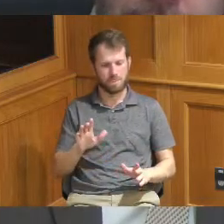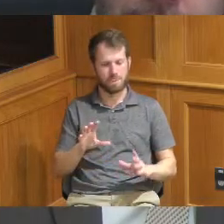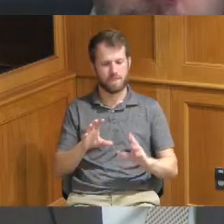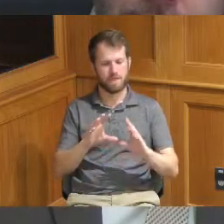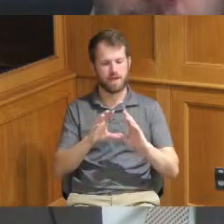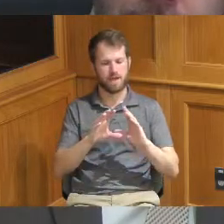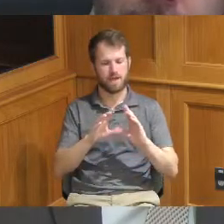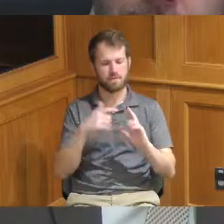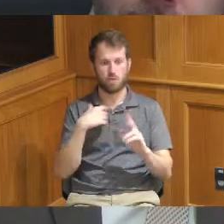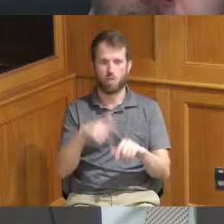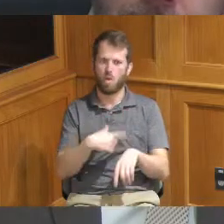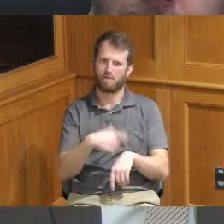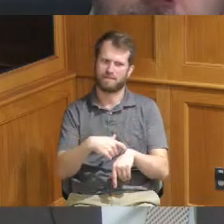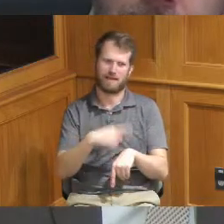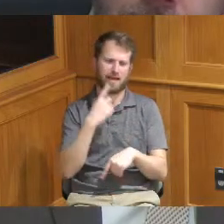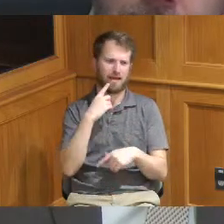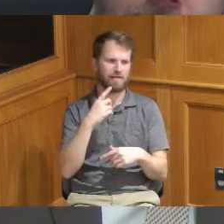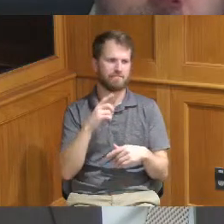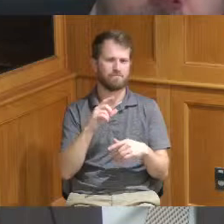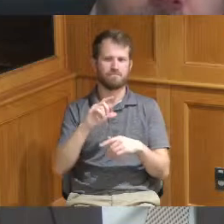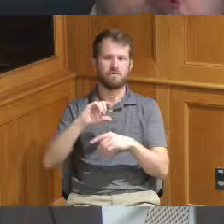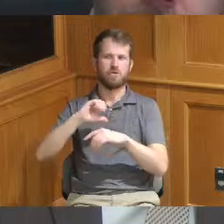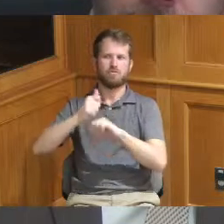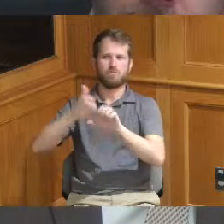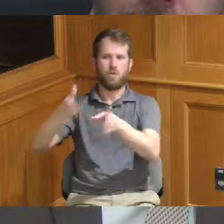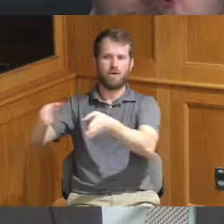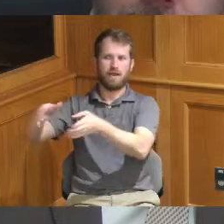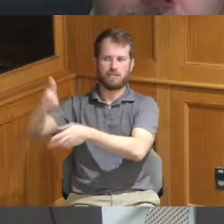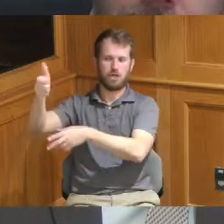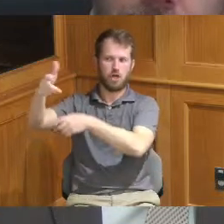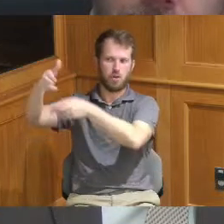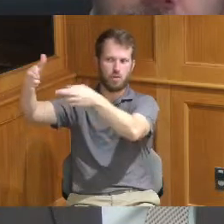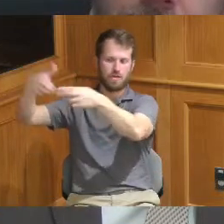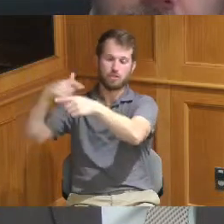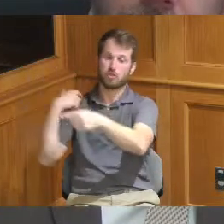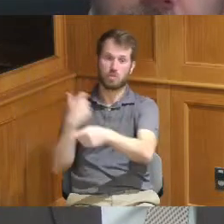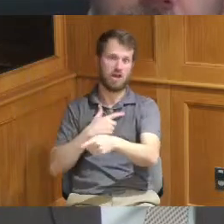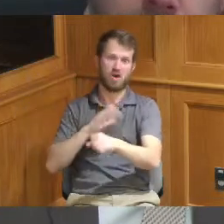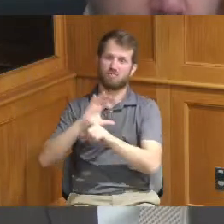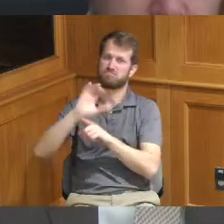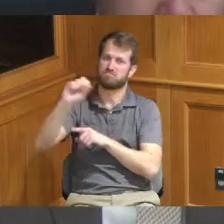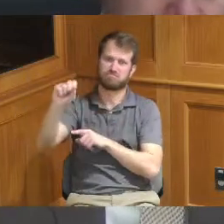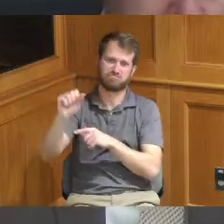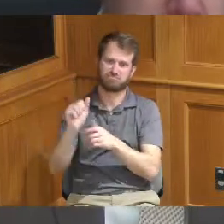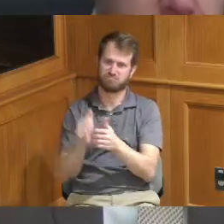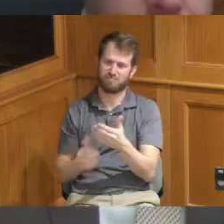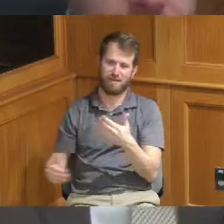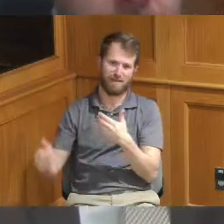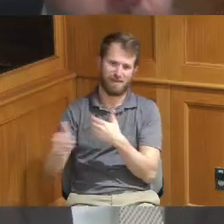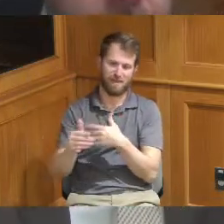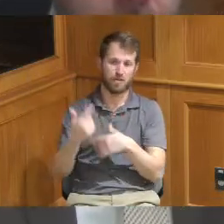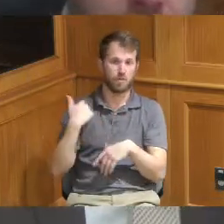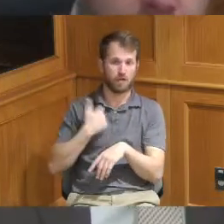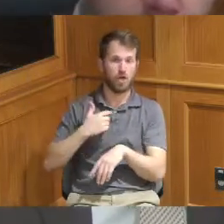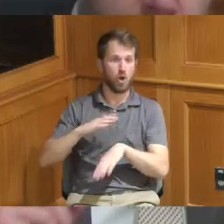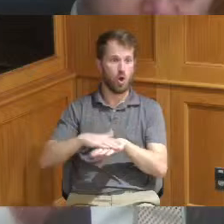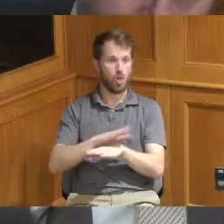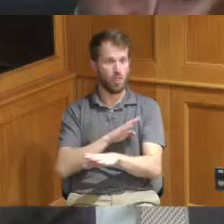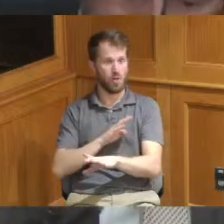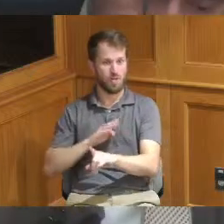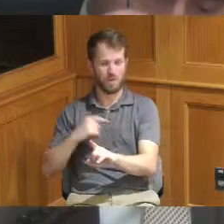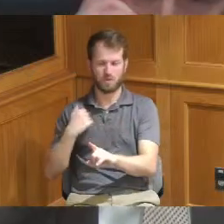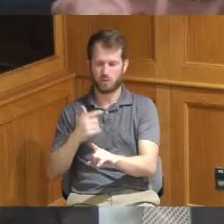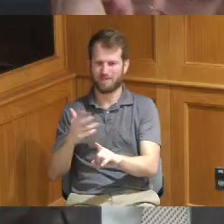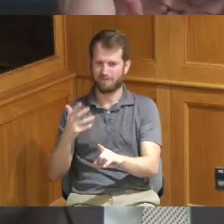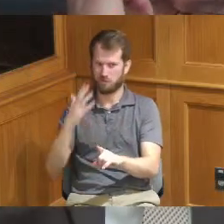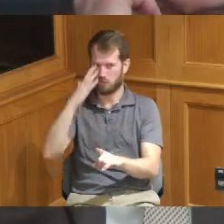to get organized in other regions. We are way ahead of the other regions, and we all serve on that board, so we know this. We didn't have a meeting